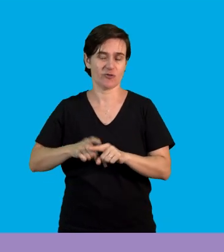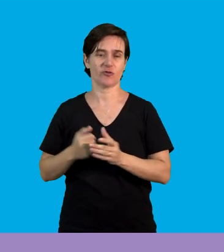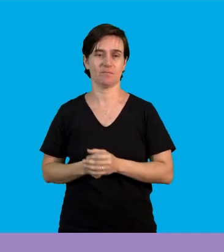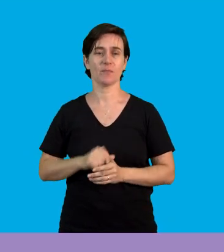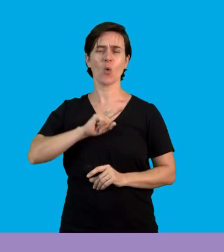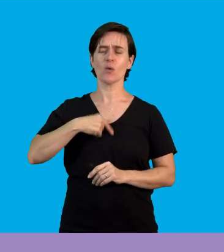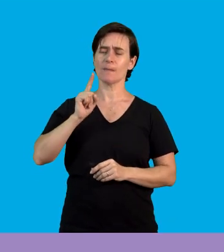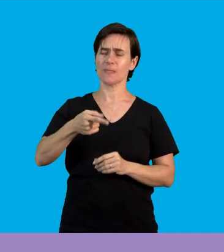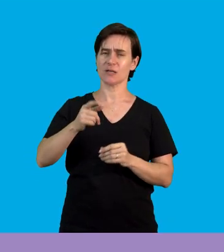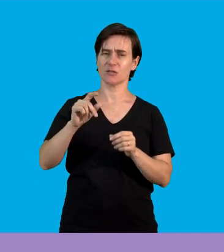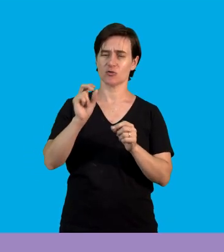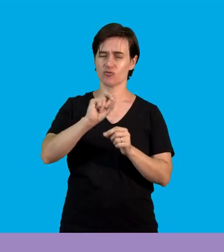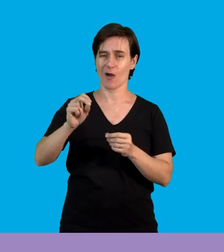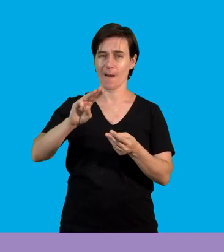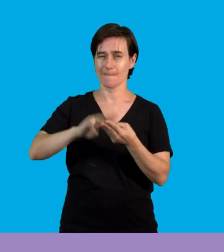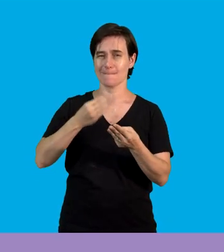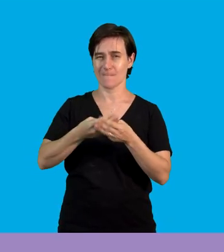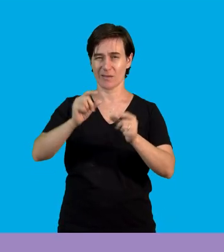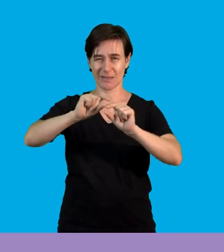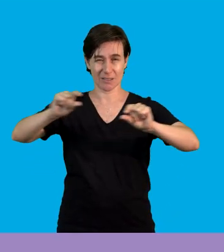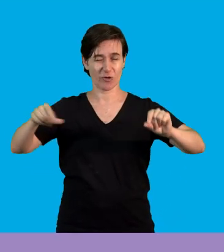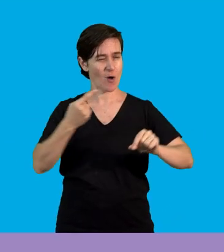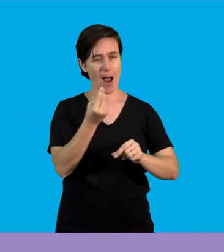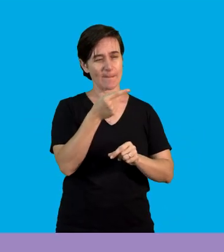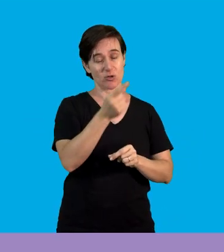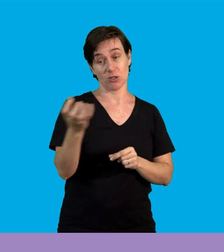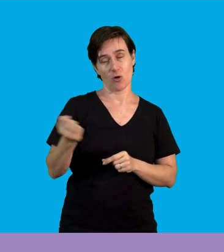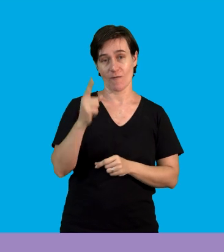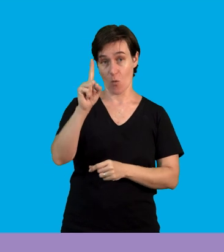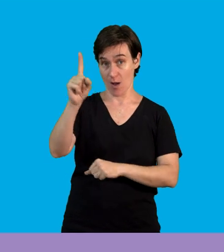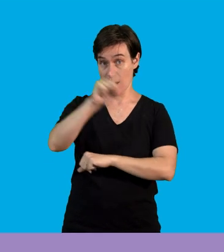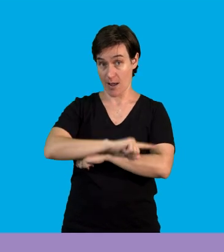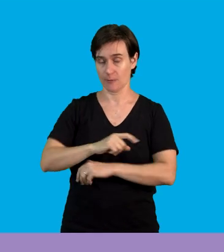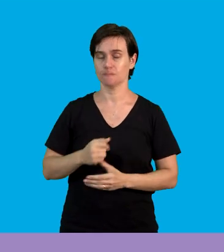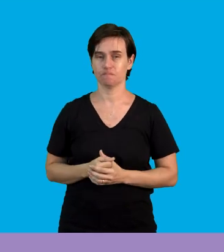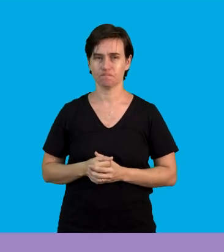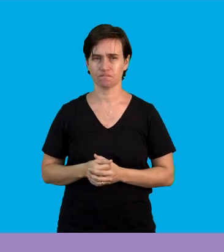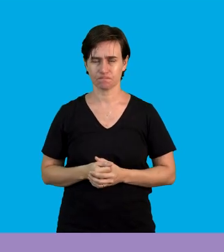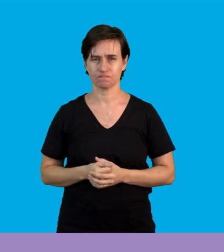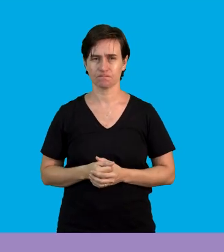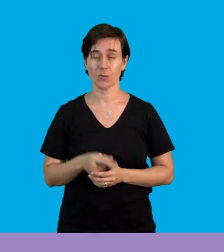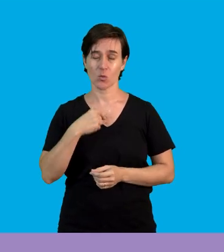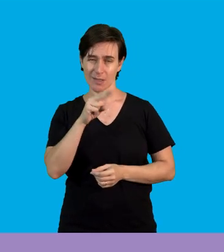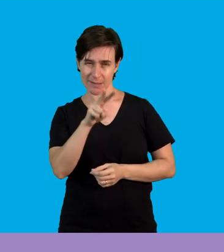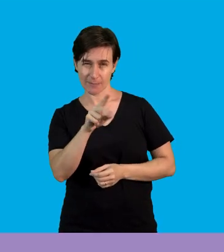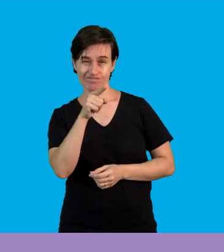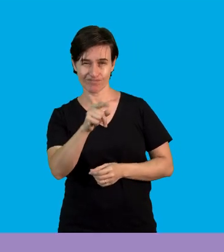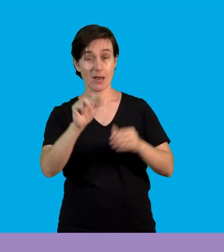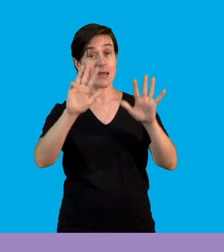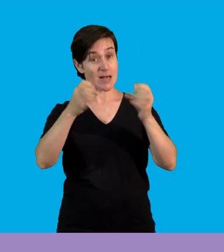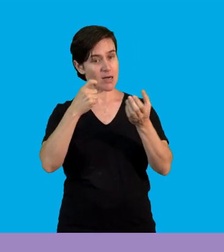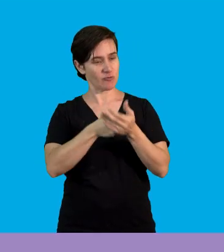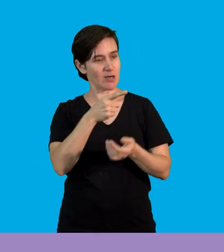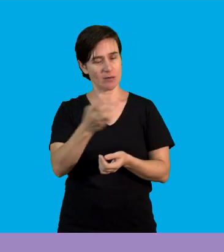We are to write an expression for the amount of money he earns in a day. Again, we look at